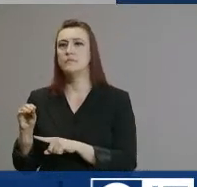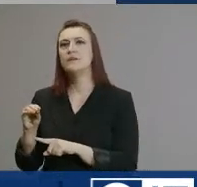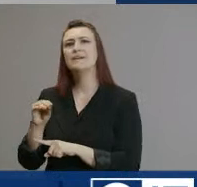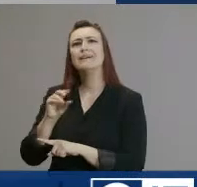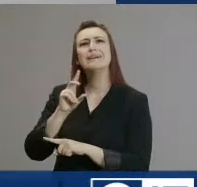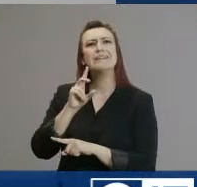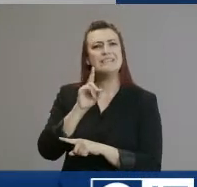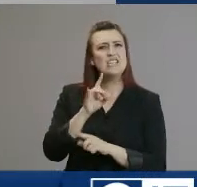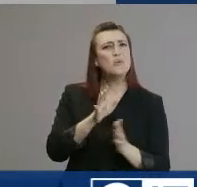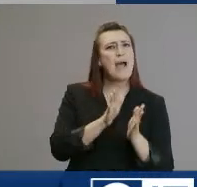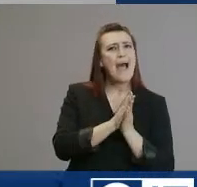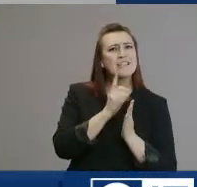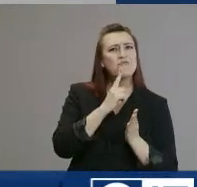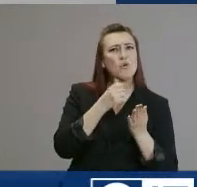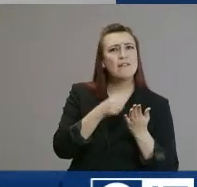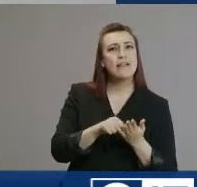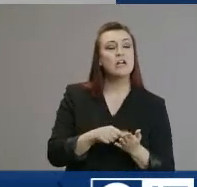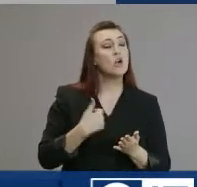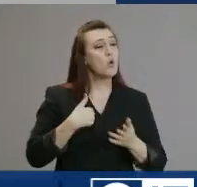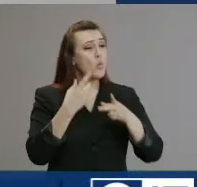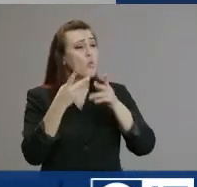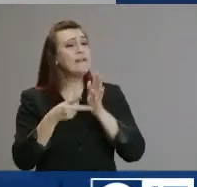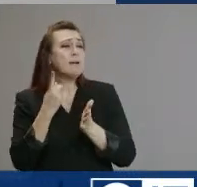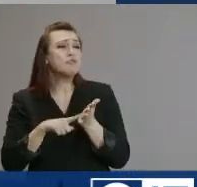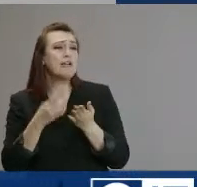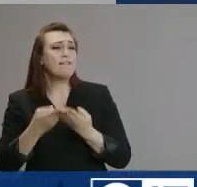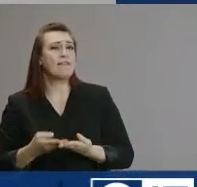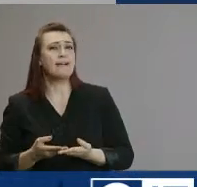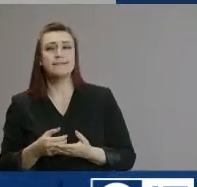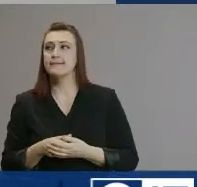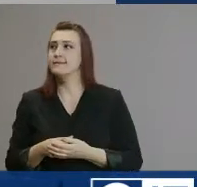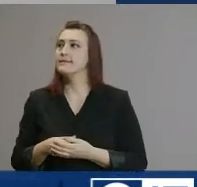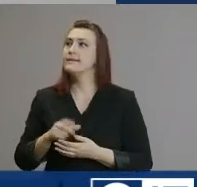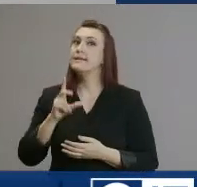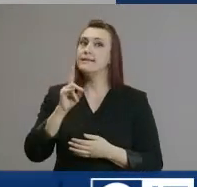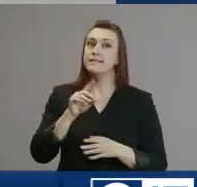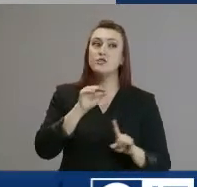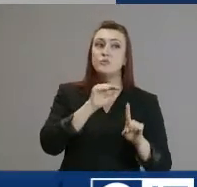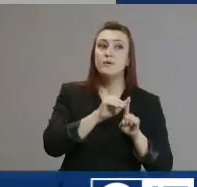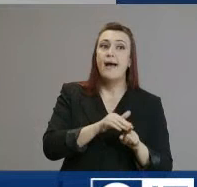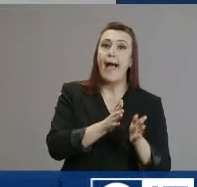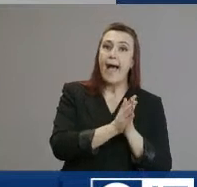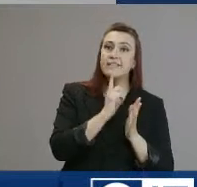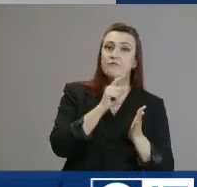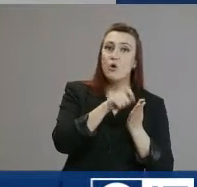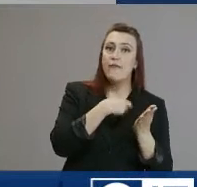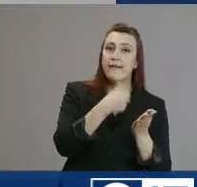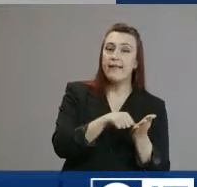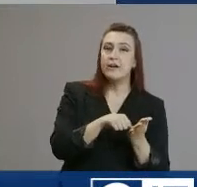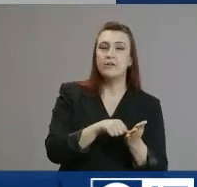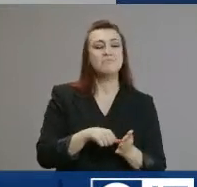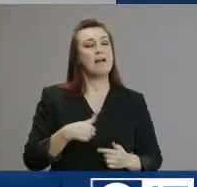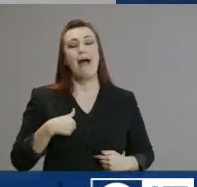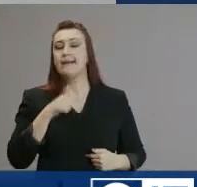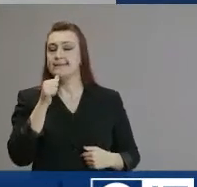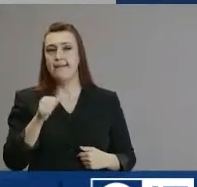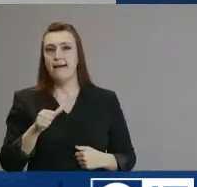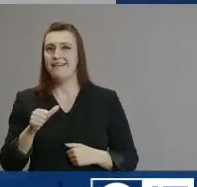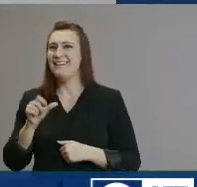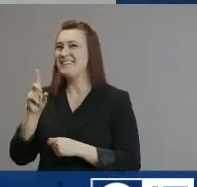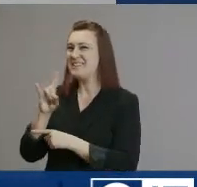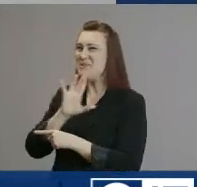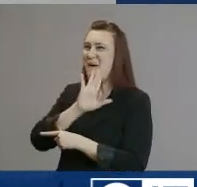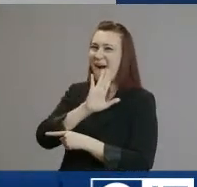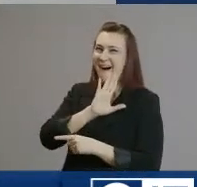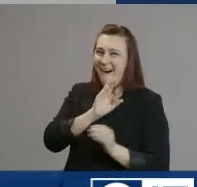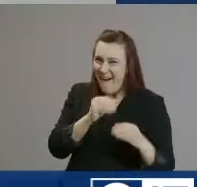facts straight. But did you solicit? I did not solicit the letter. Go ahead, please. Okay, excuse me,